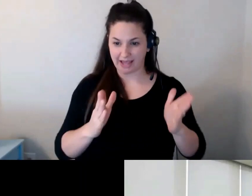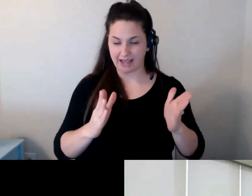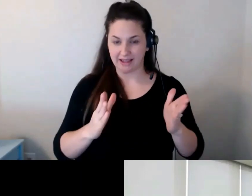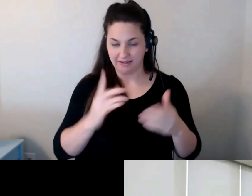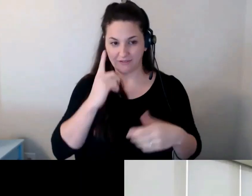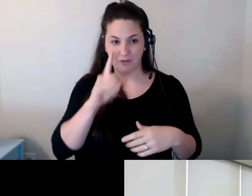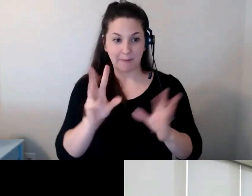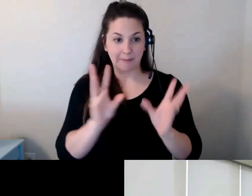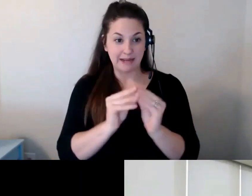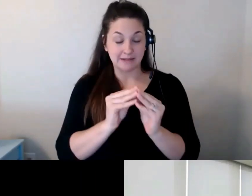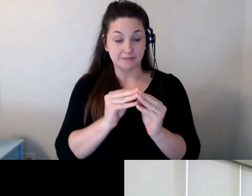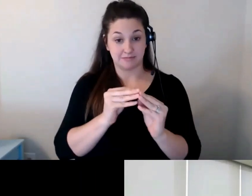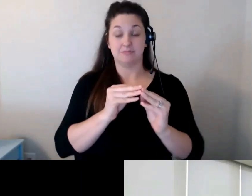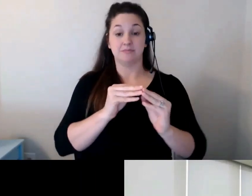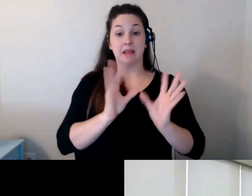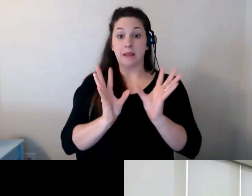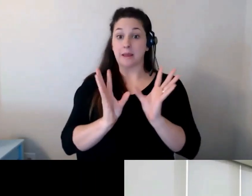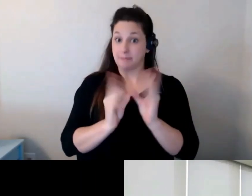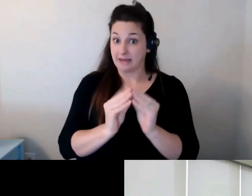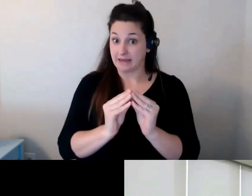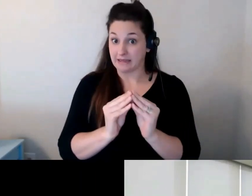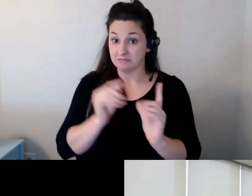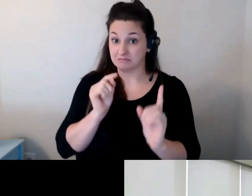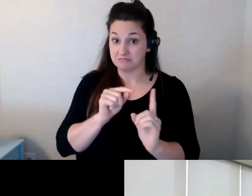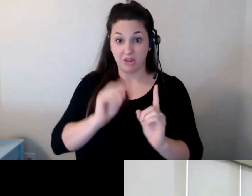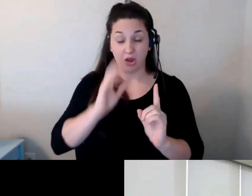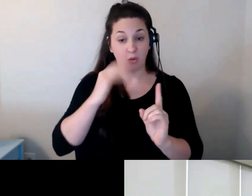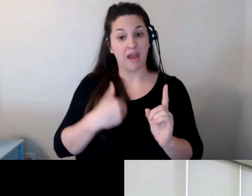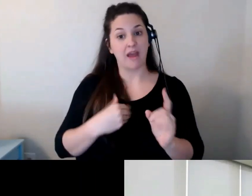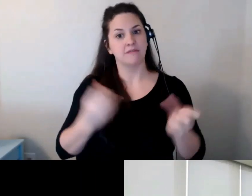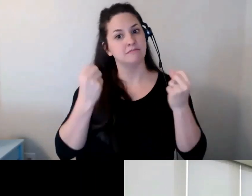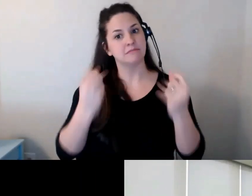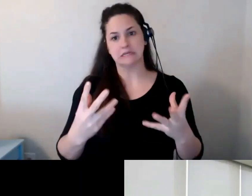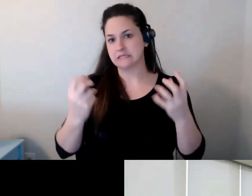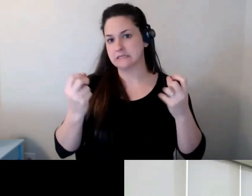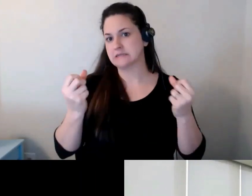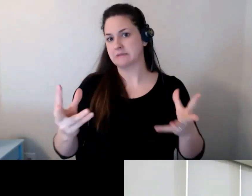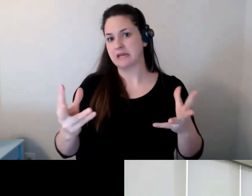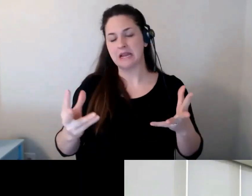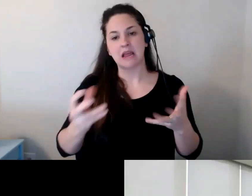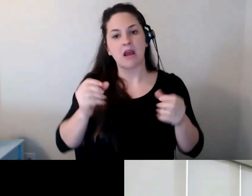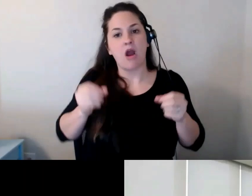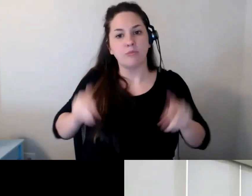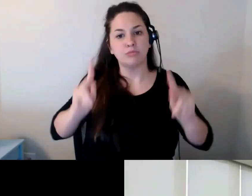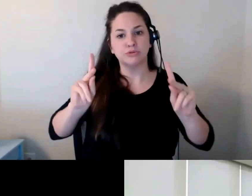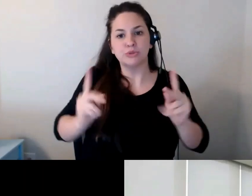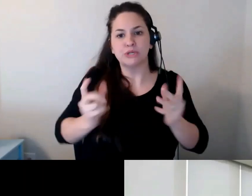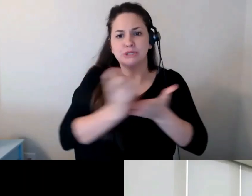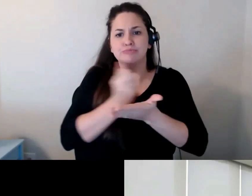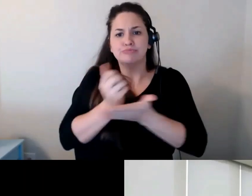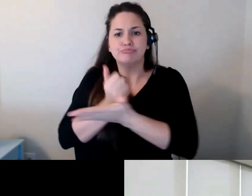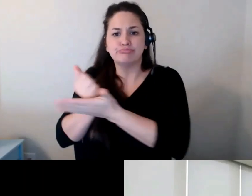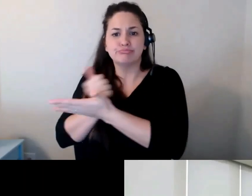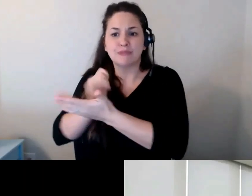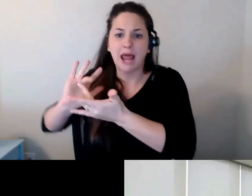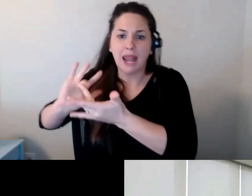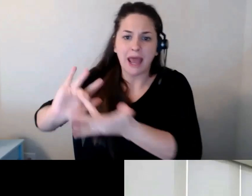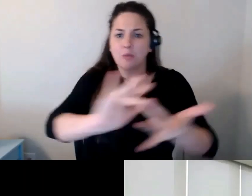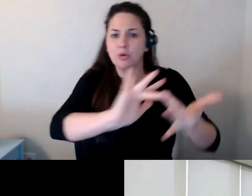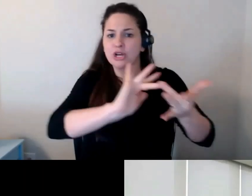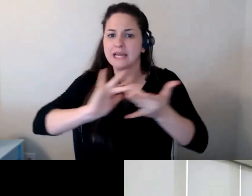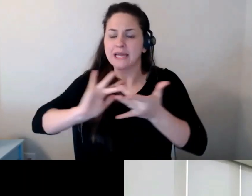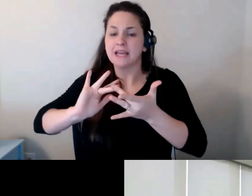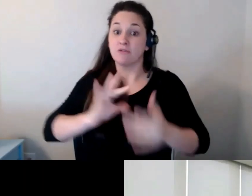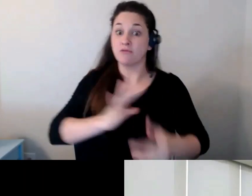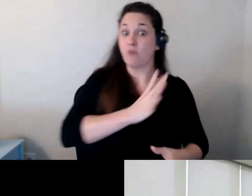The meeting itself will have many, many opportunities for networking, formally and